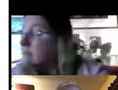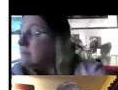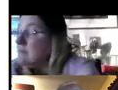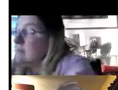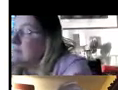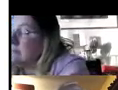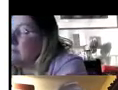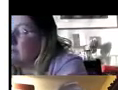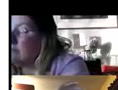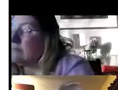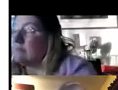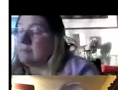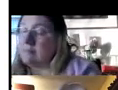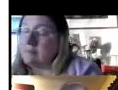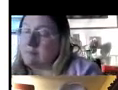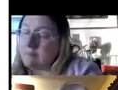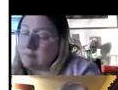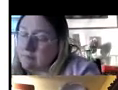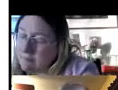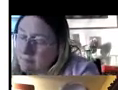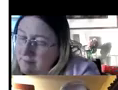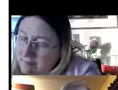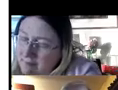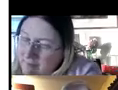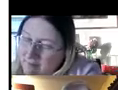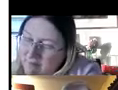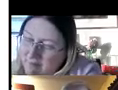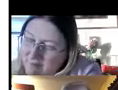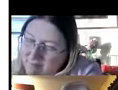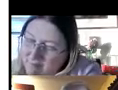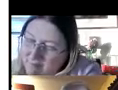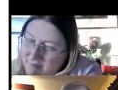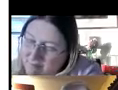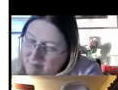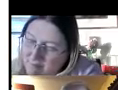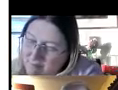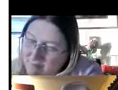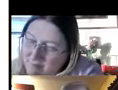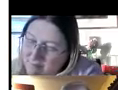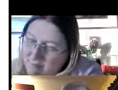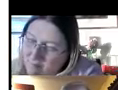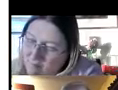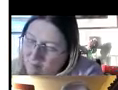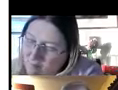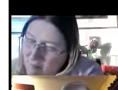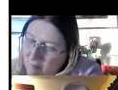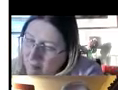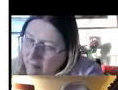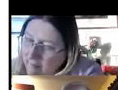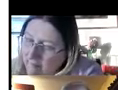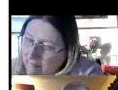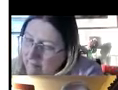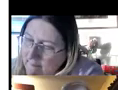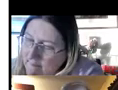act is the act of solidarity, the thing that brings us together. And I guess I kind of grabbed onto